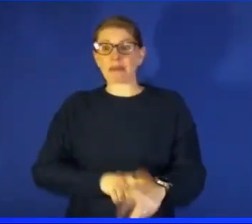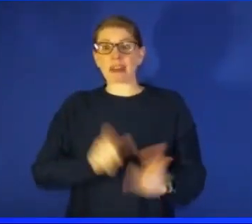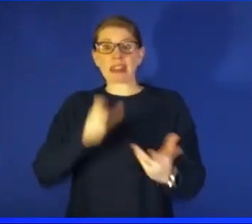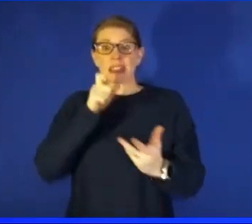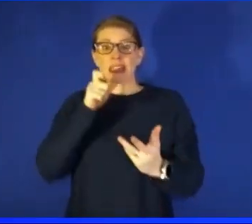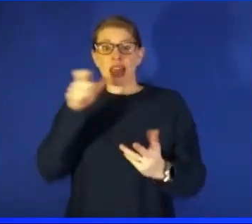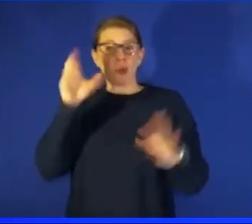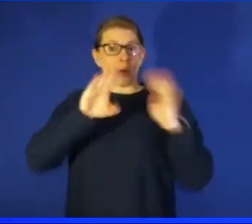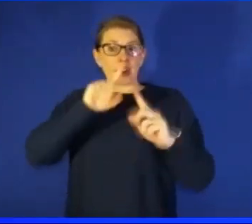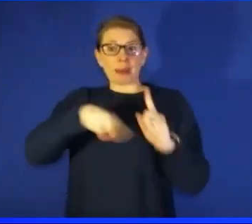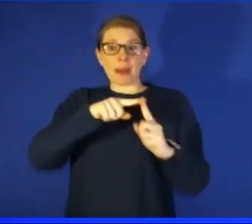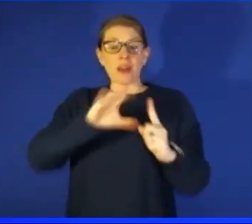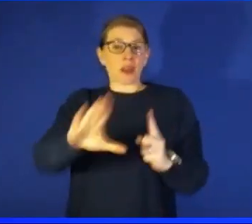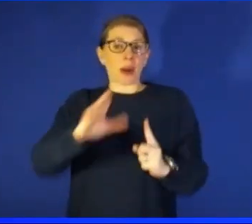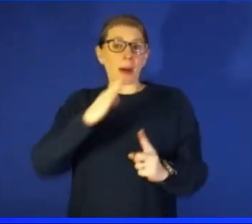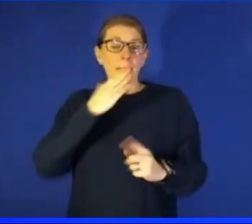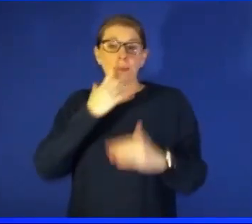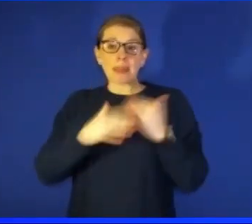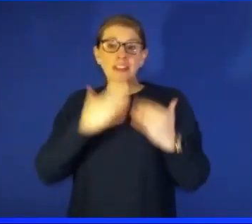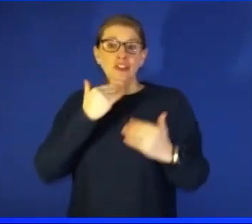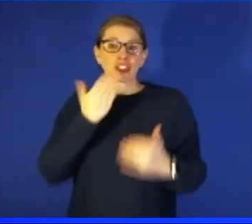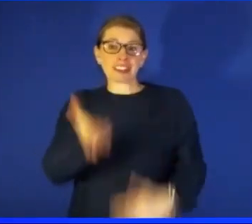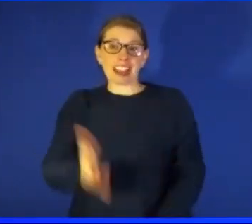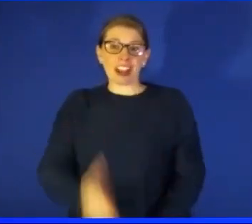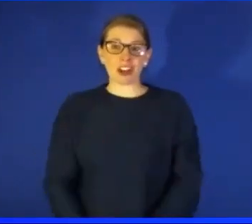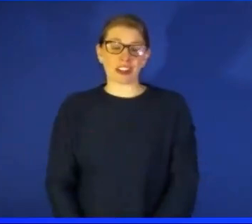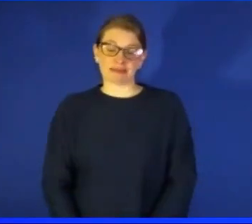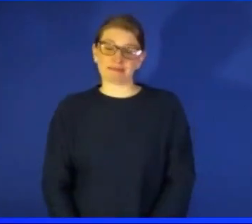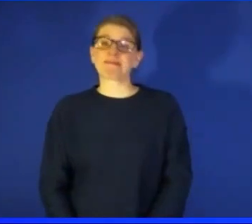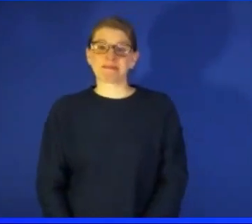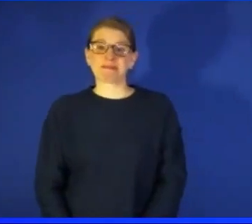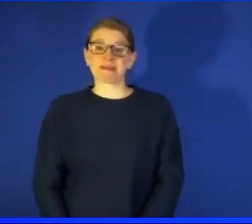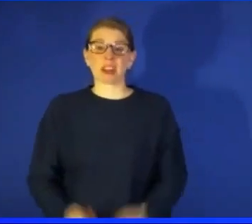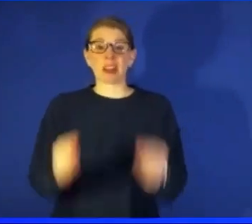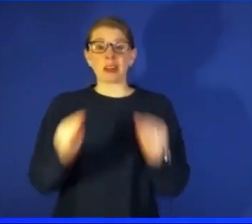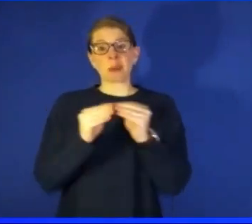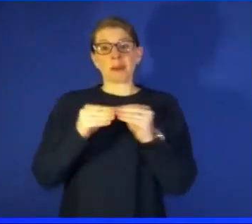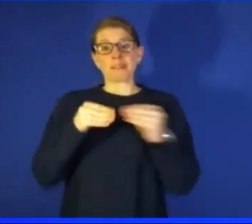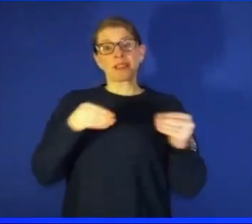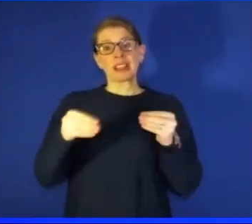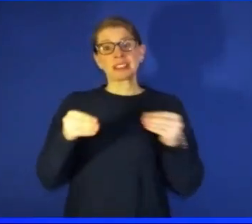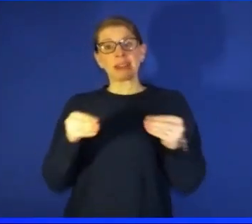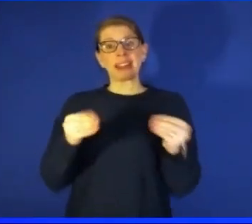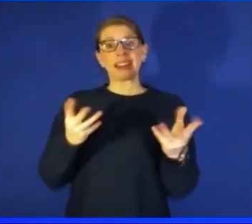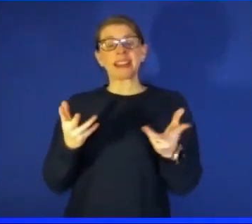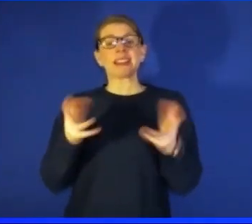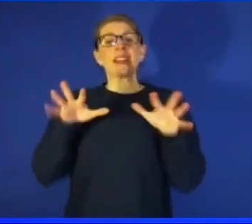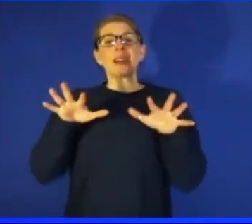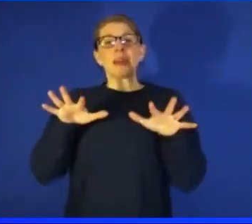blood sugars there. So having kind of that more flexibility, the kind of